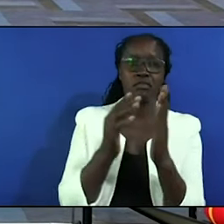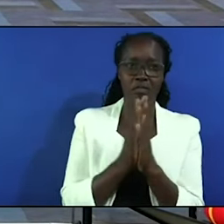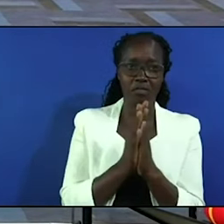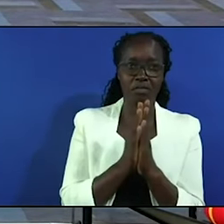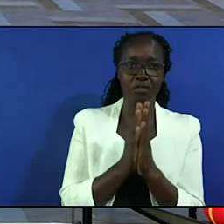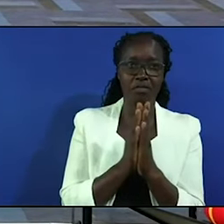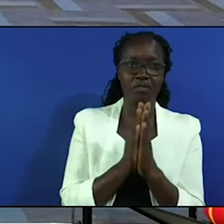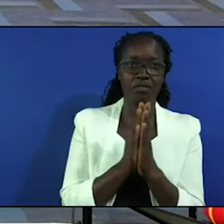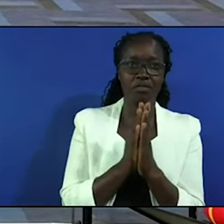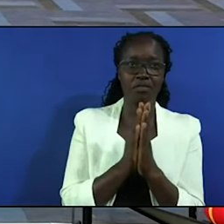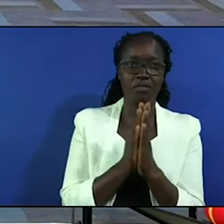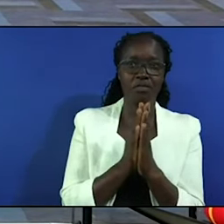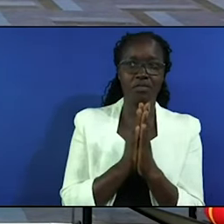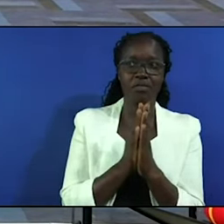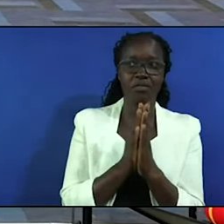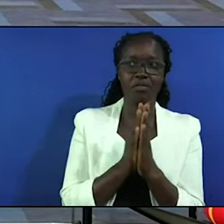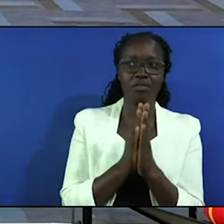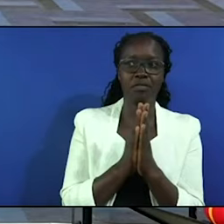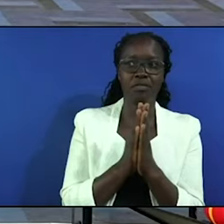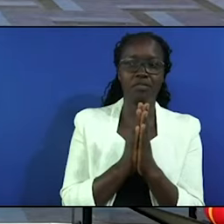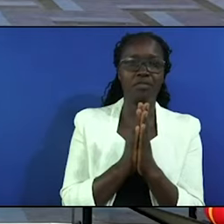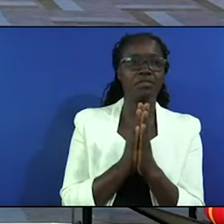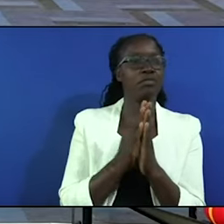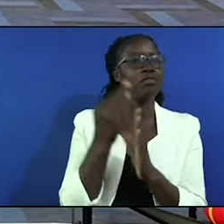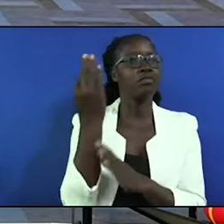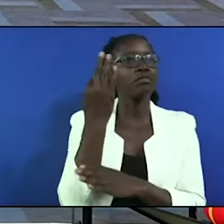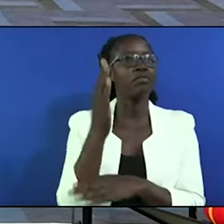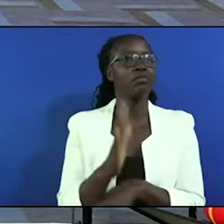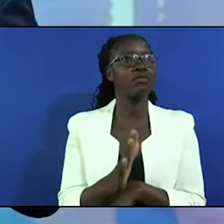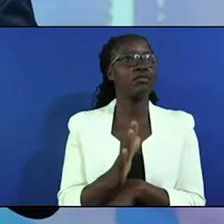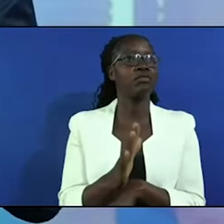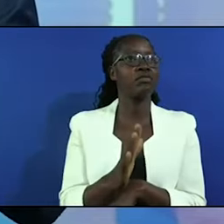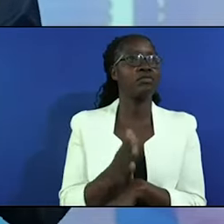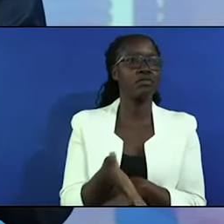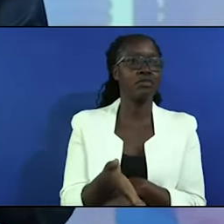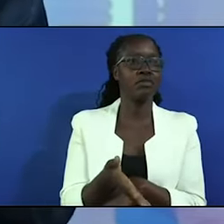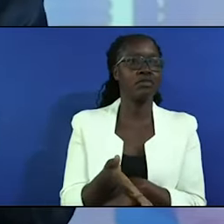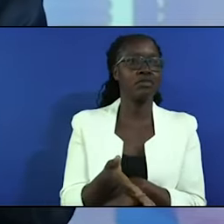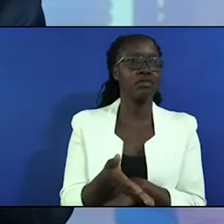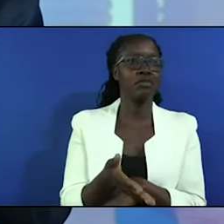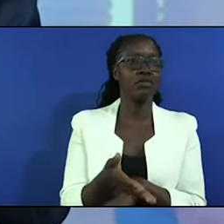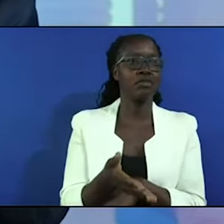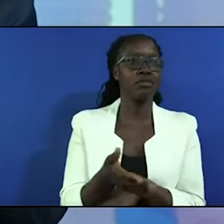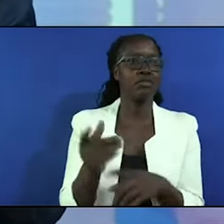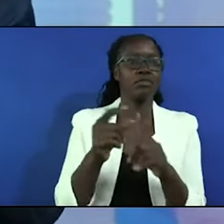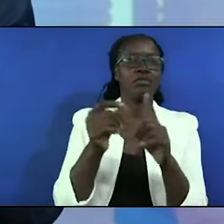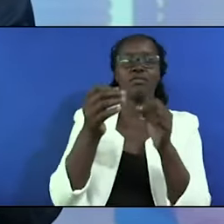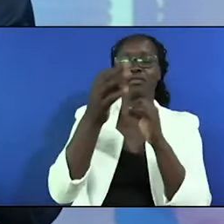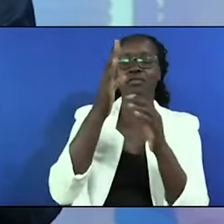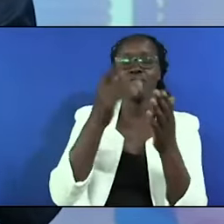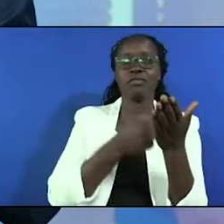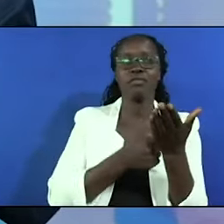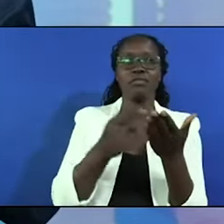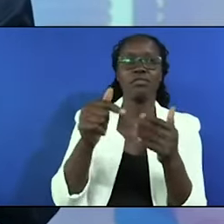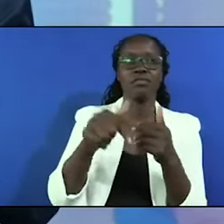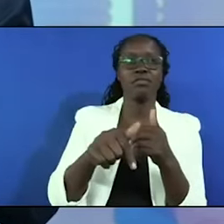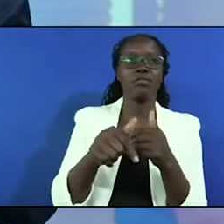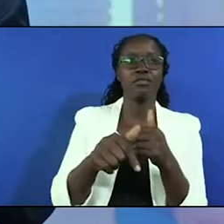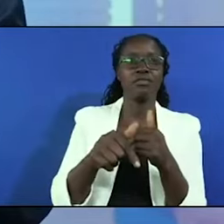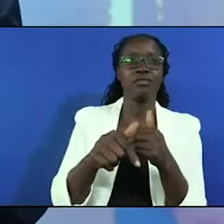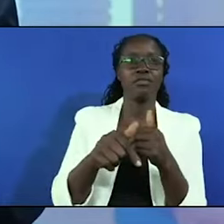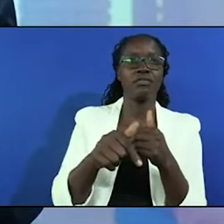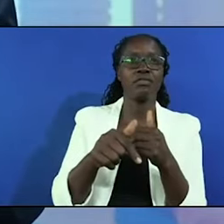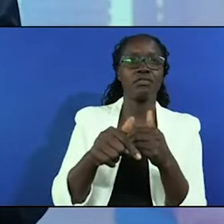Prayer. And the minister who has ministered to us the Word of God throughout this week